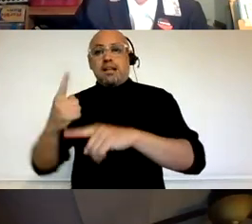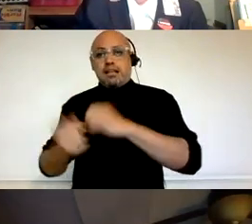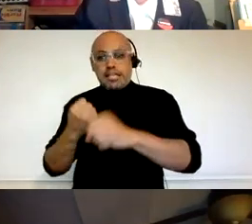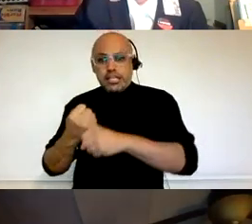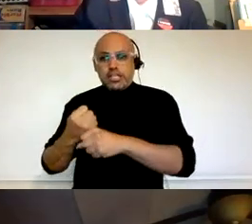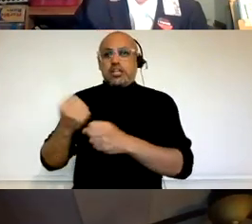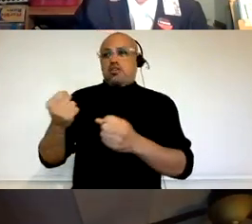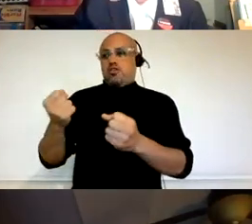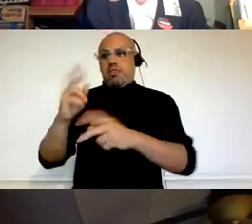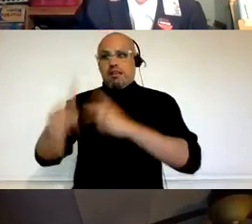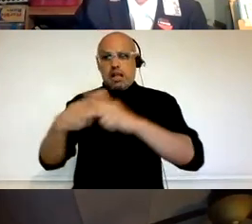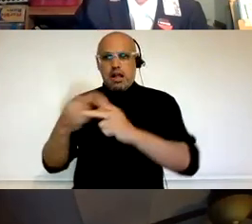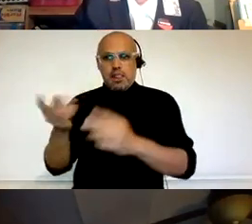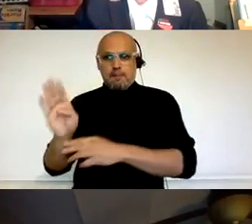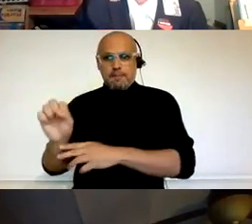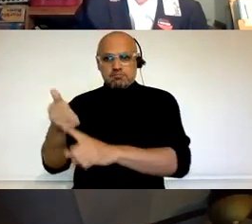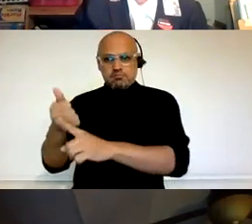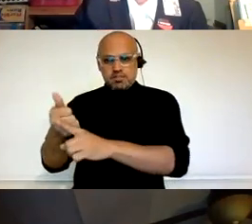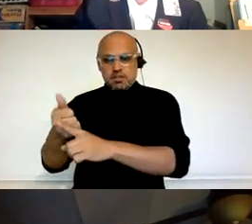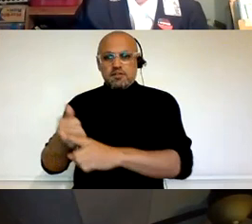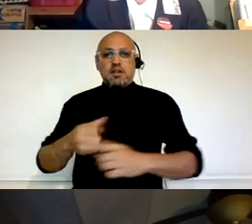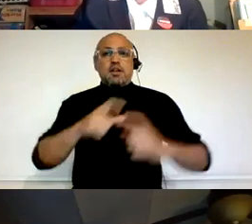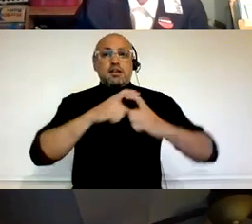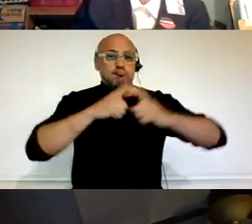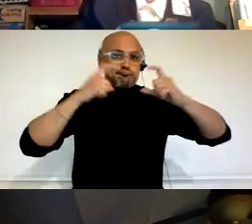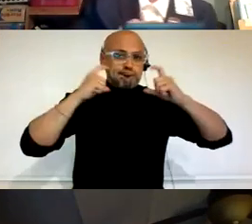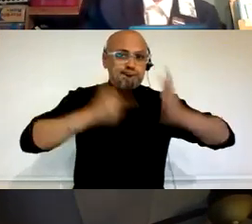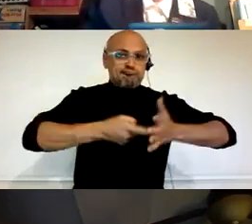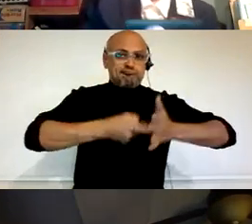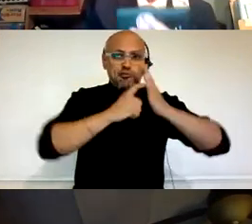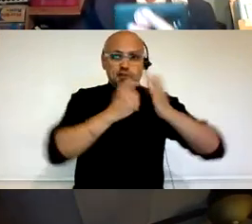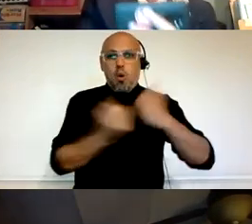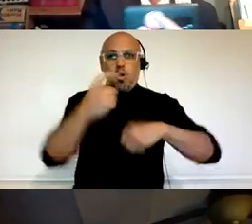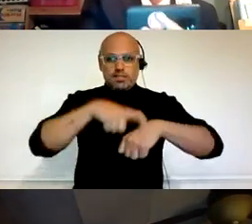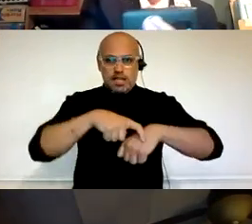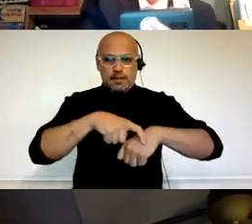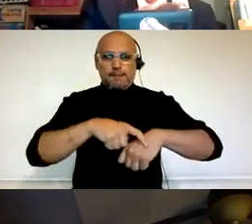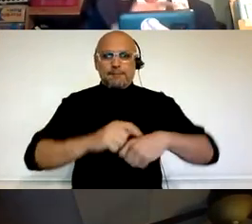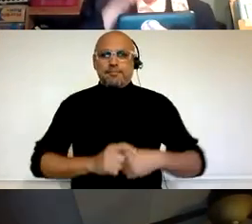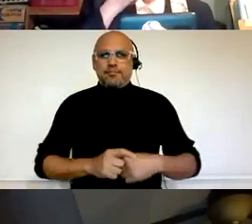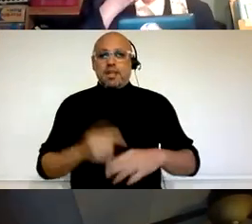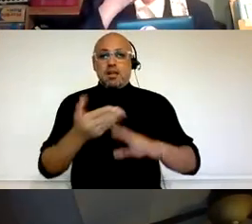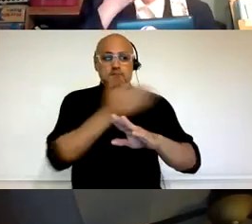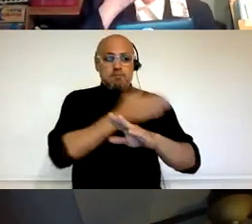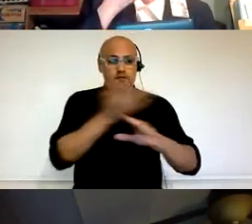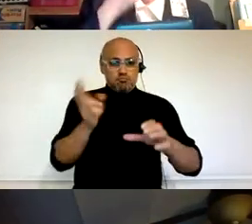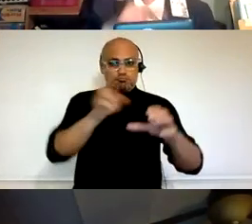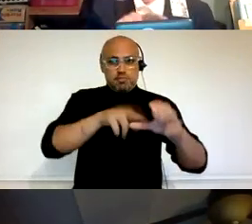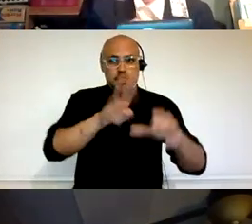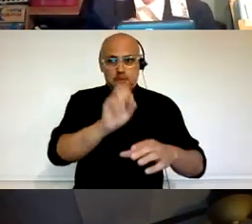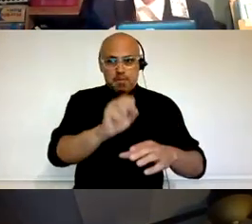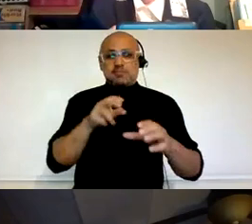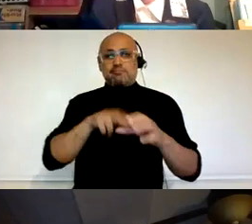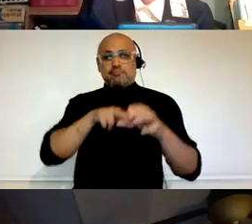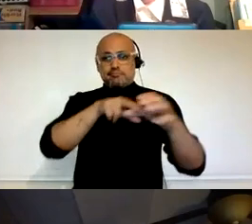of the bus. Face coverings will be required at all times prior to boarding the bus, on the bus,